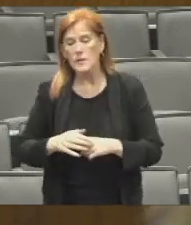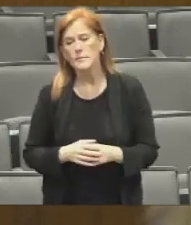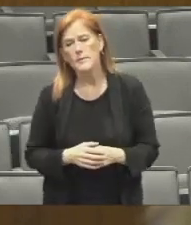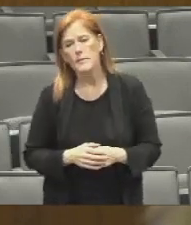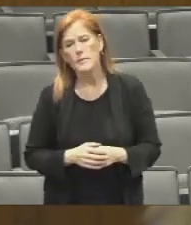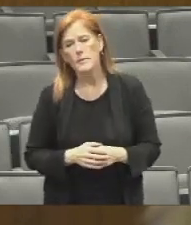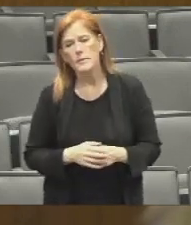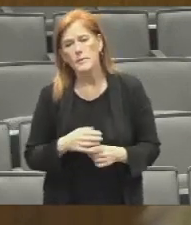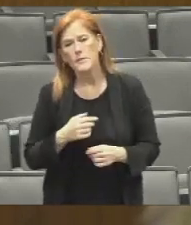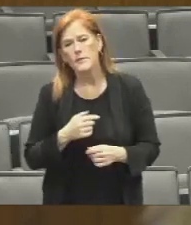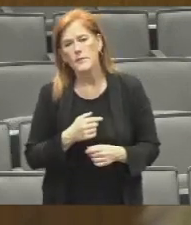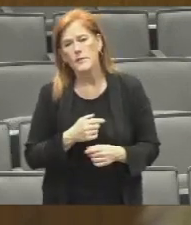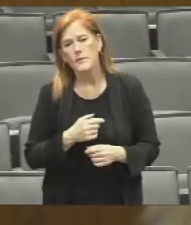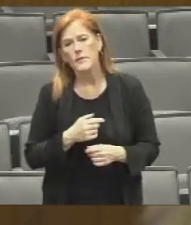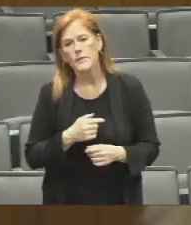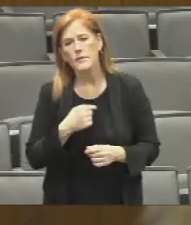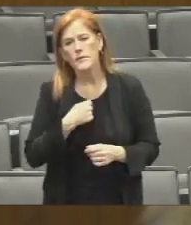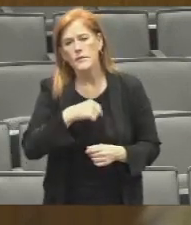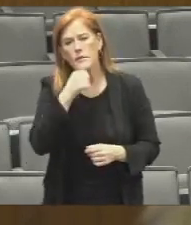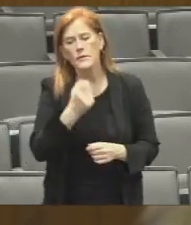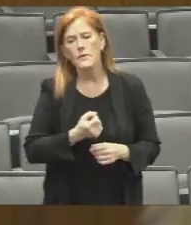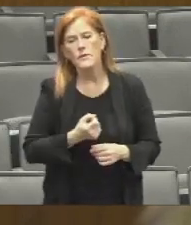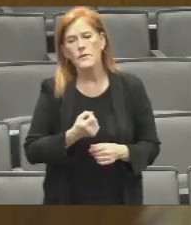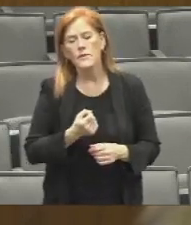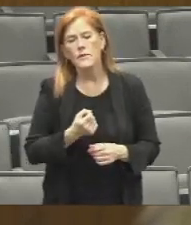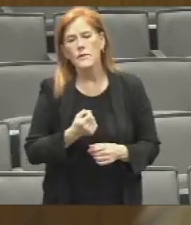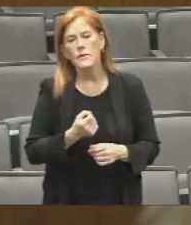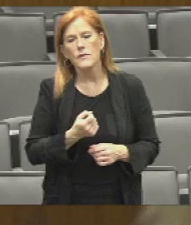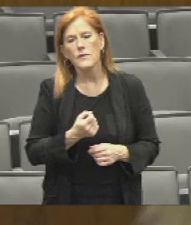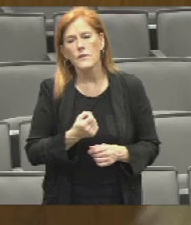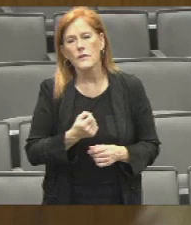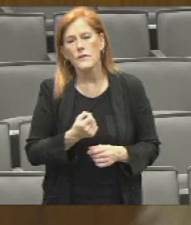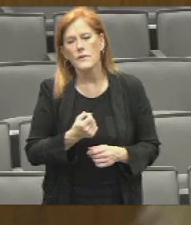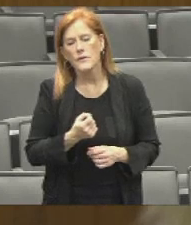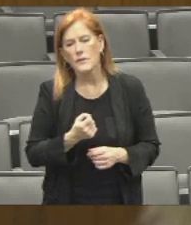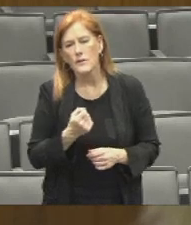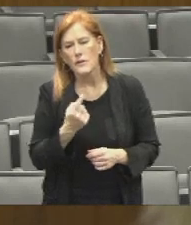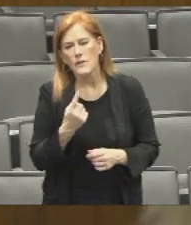I just don't know. That thing, I keep feeling like it's a time bomb ready to pop or